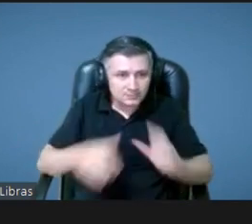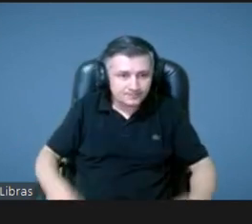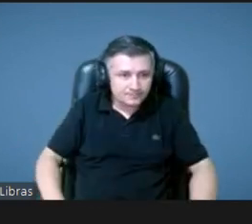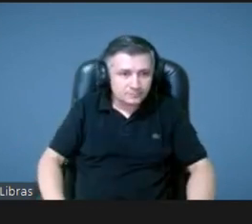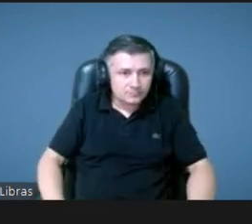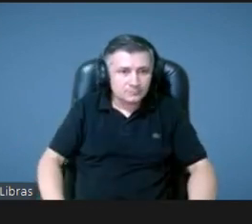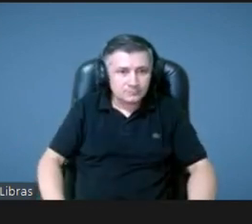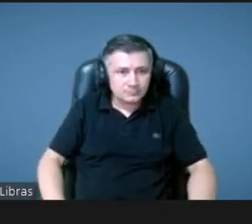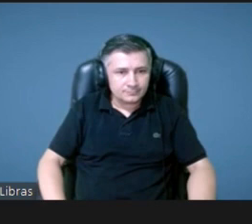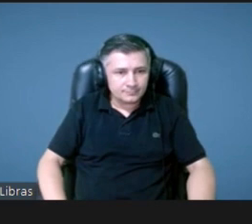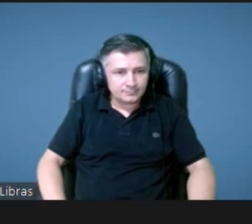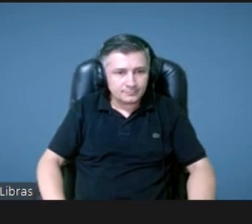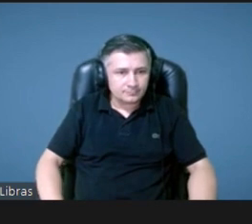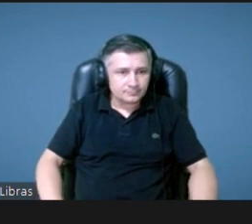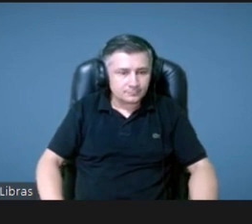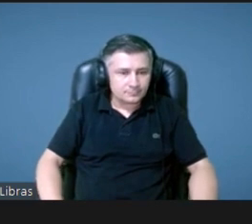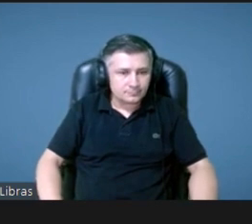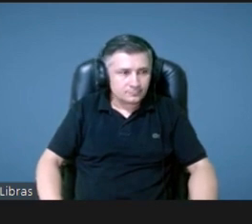channels.